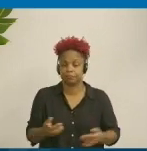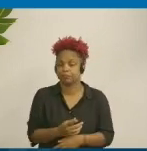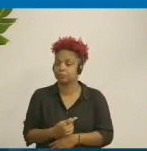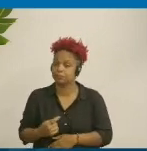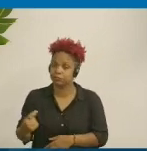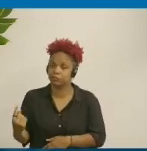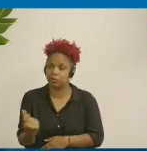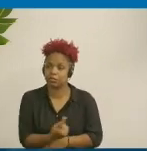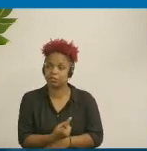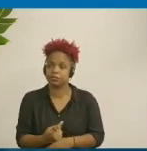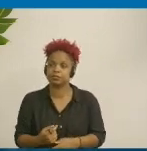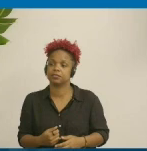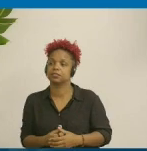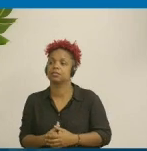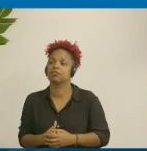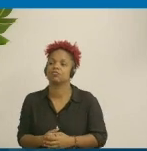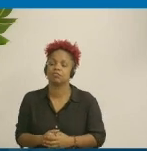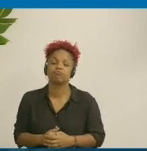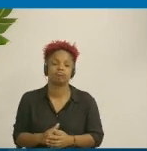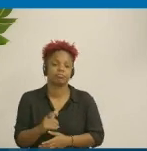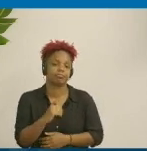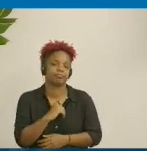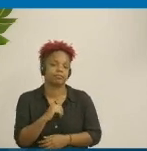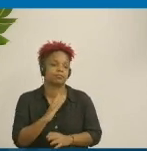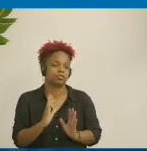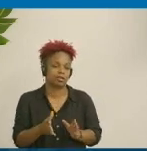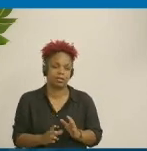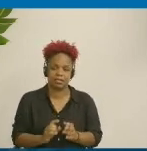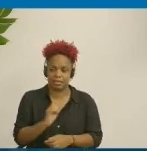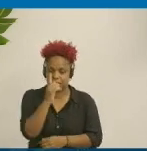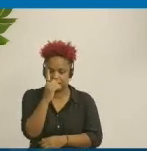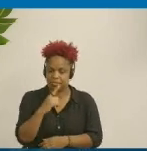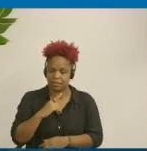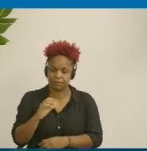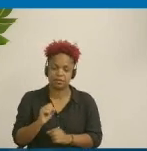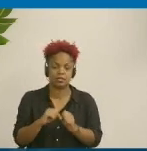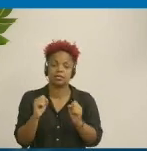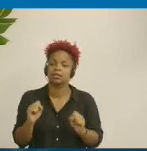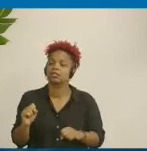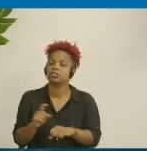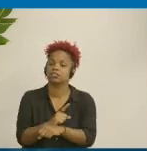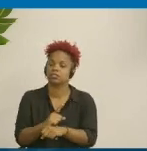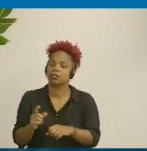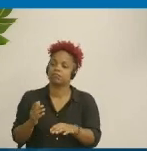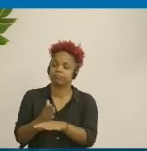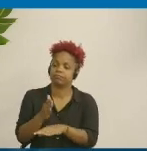African languages, accessible on different terminals like TV,